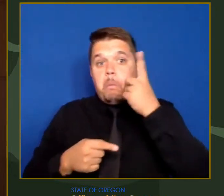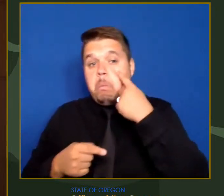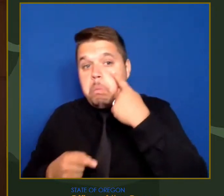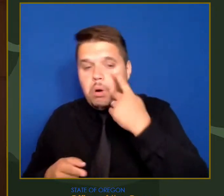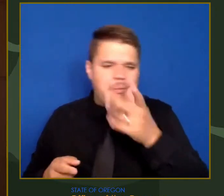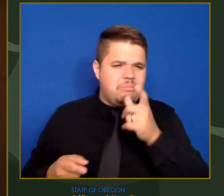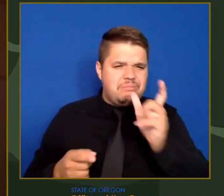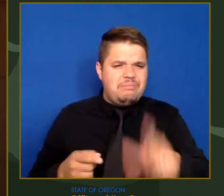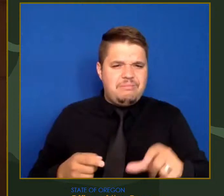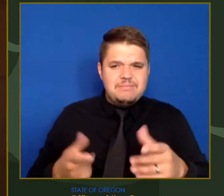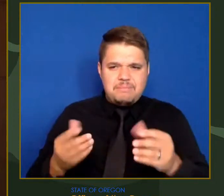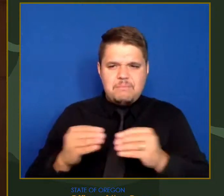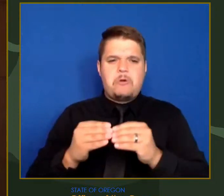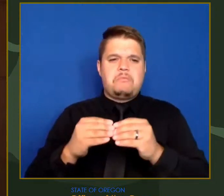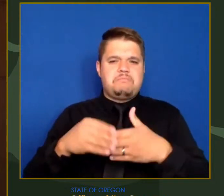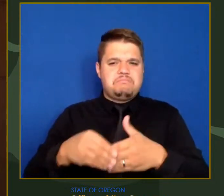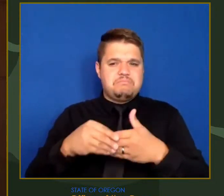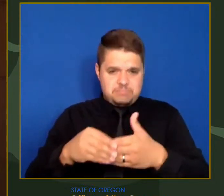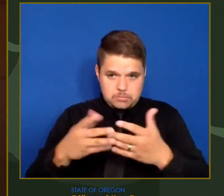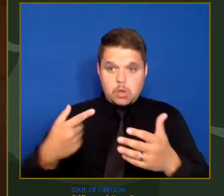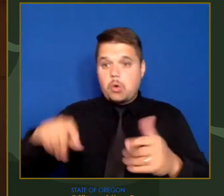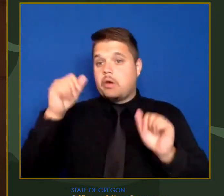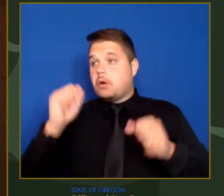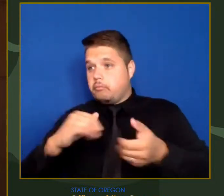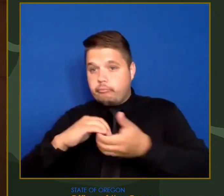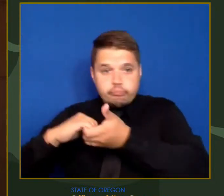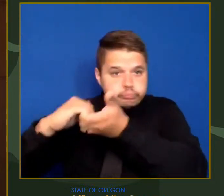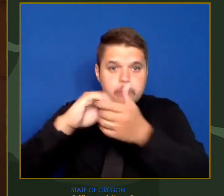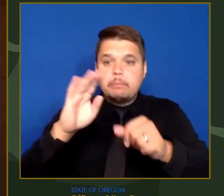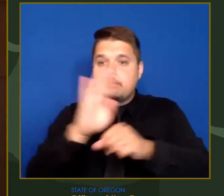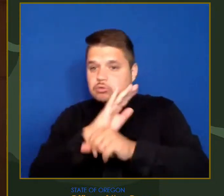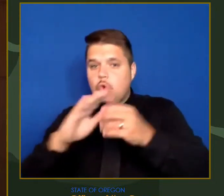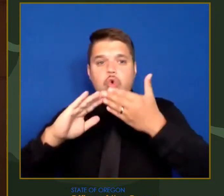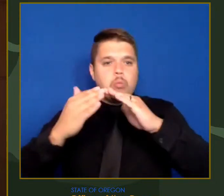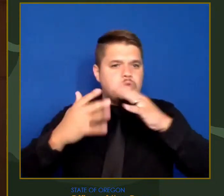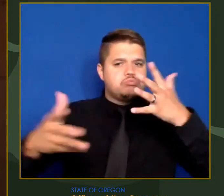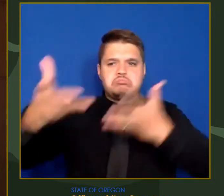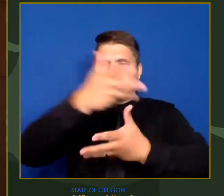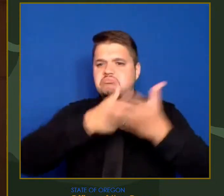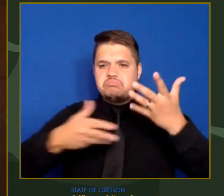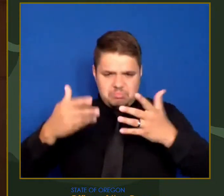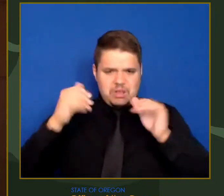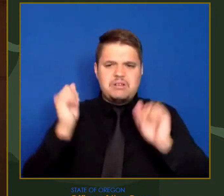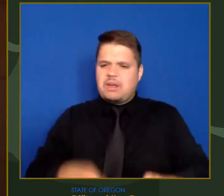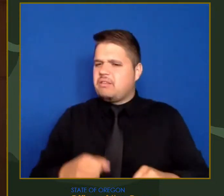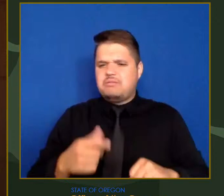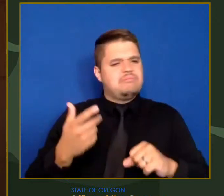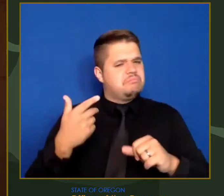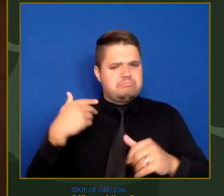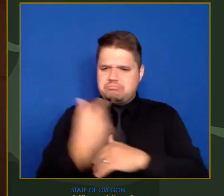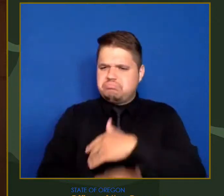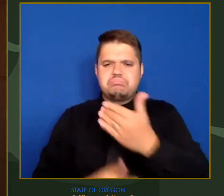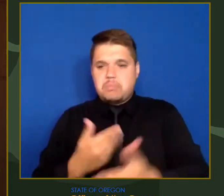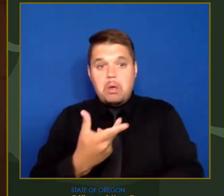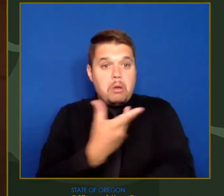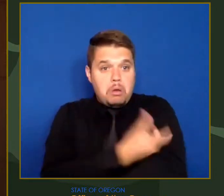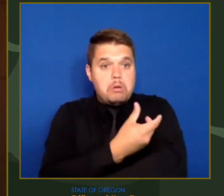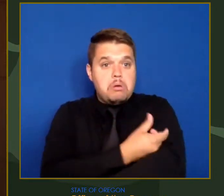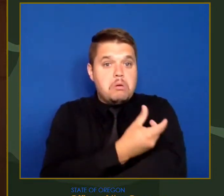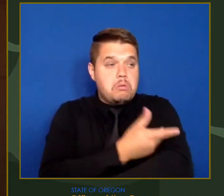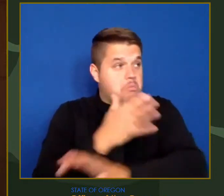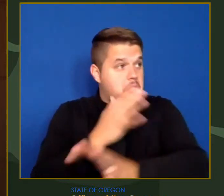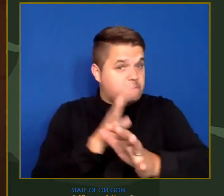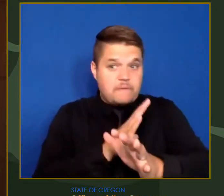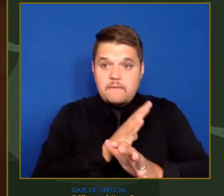partners, with our other community partners, so that we can get as many shots in the arms of Oregonians